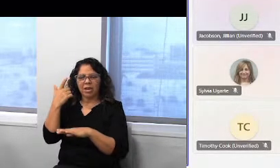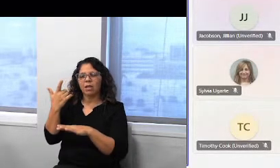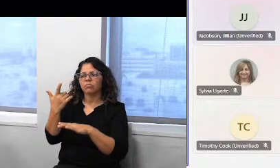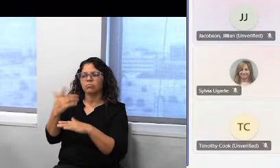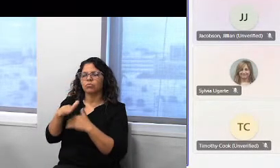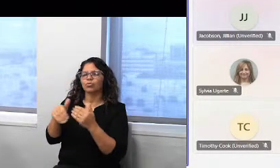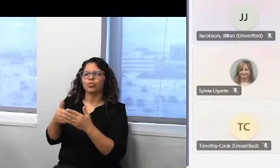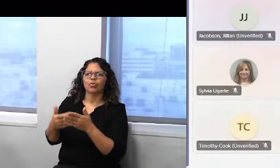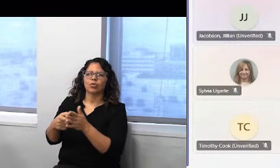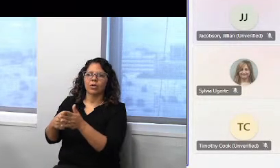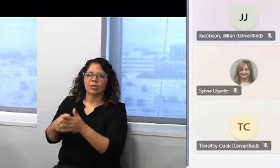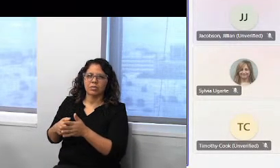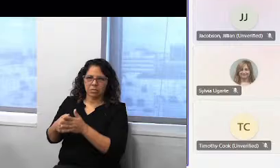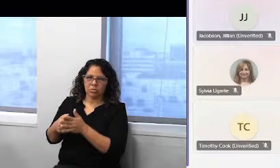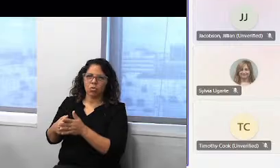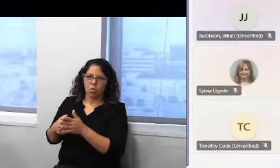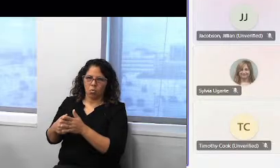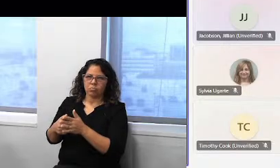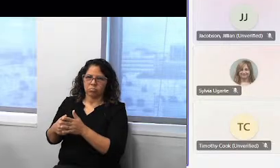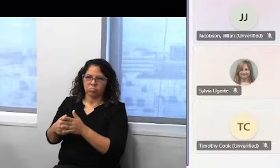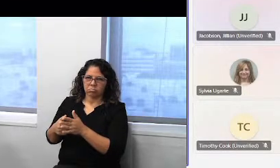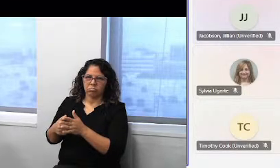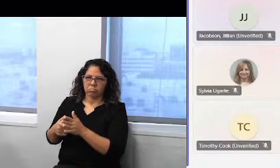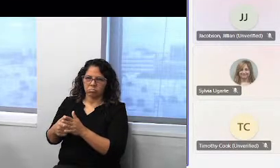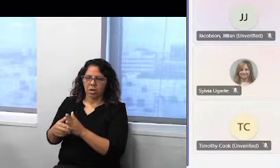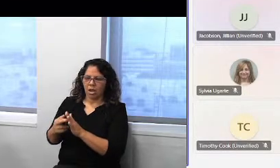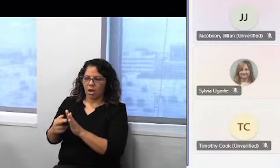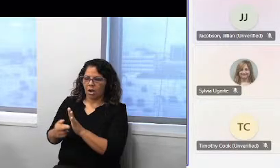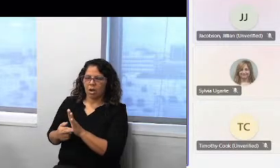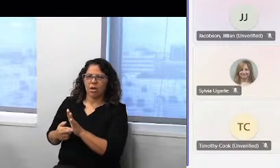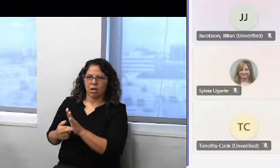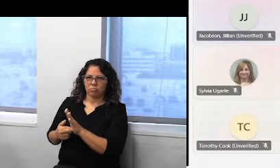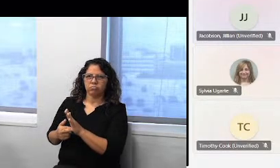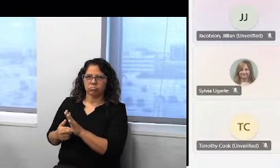by the order and established by Luma interconnection.